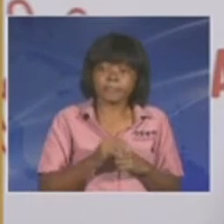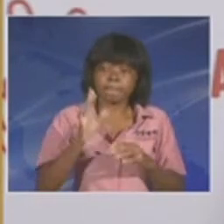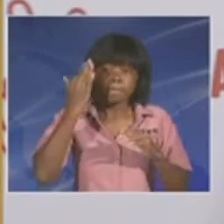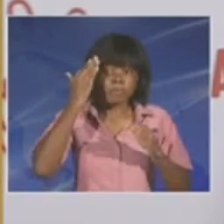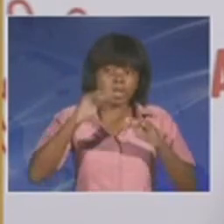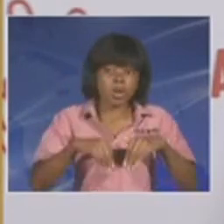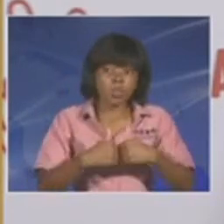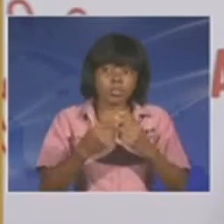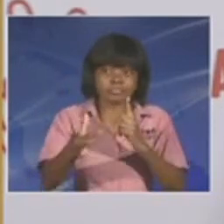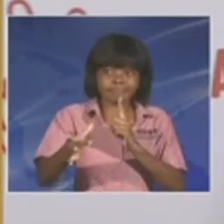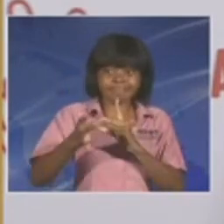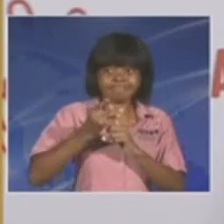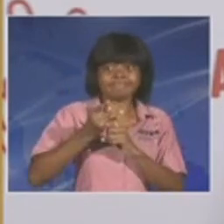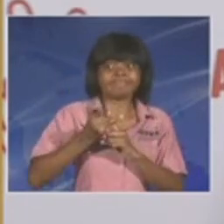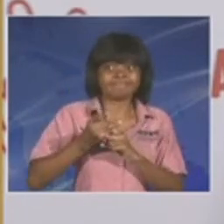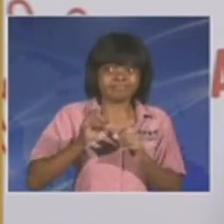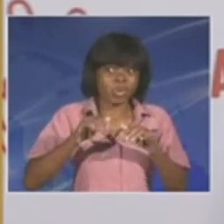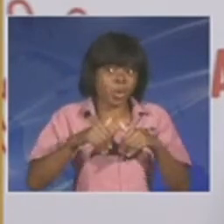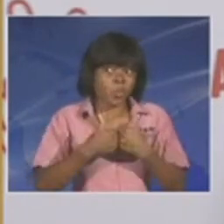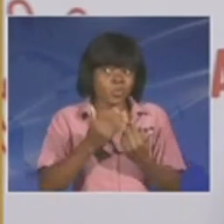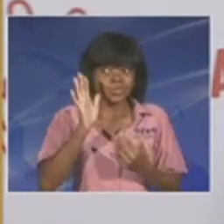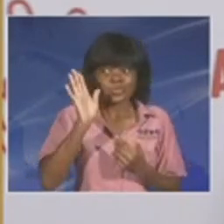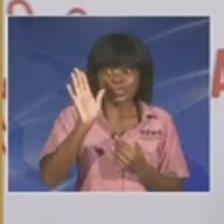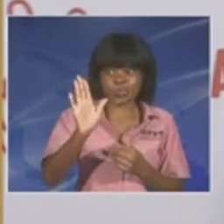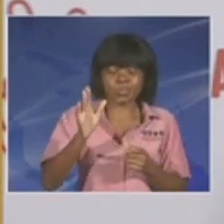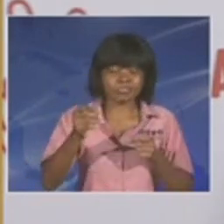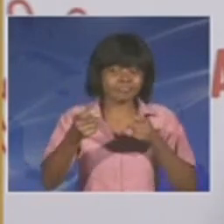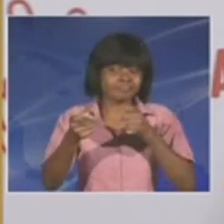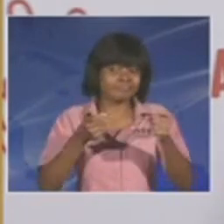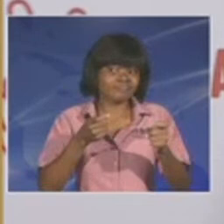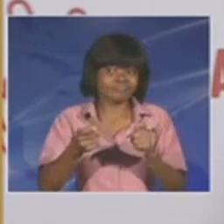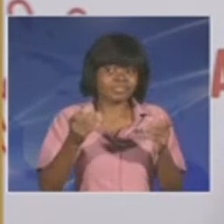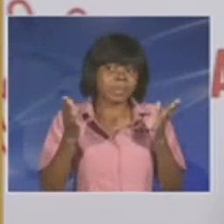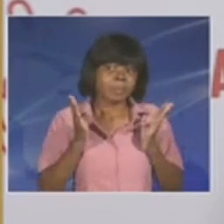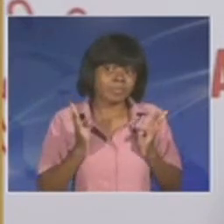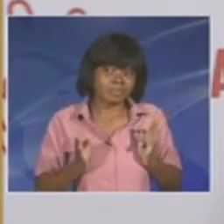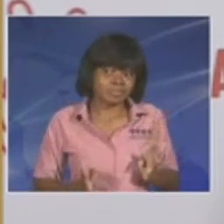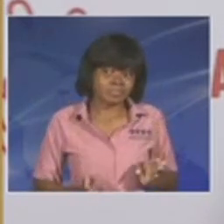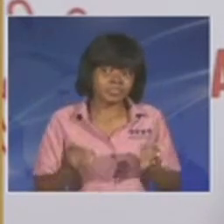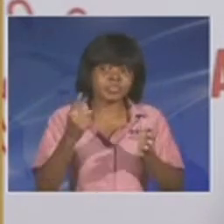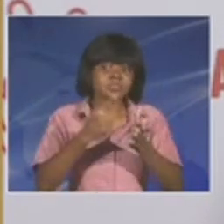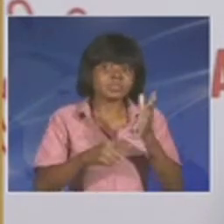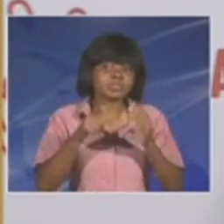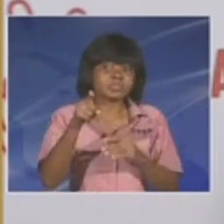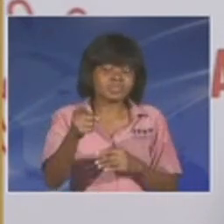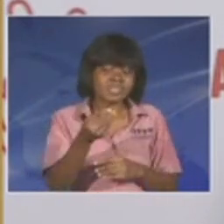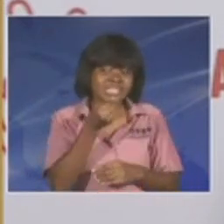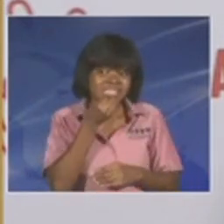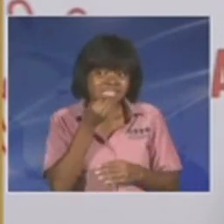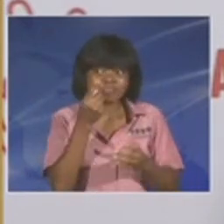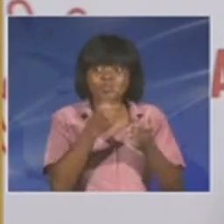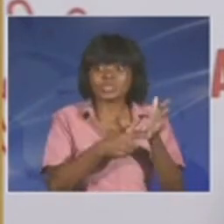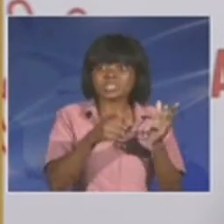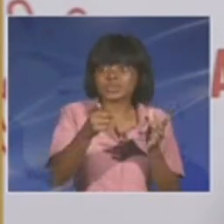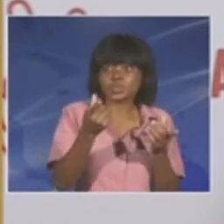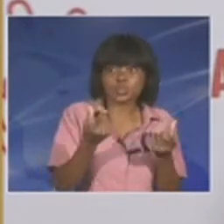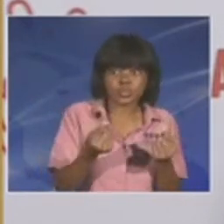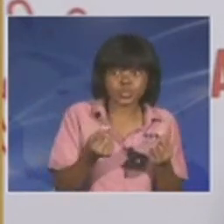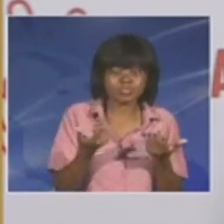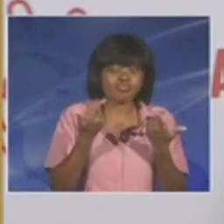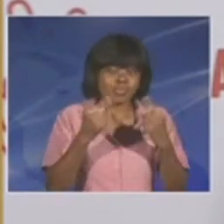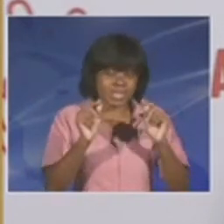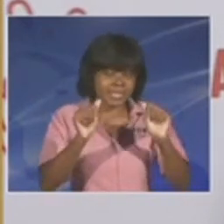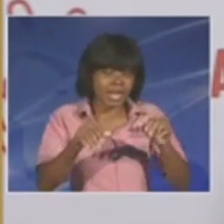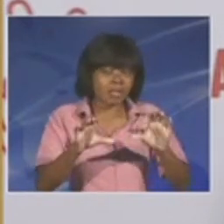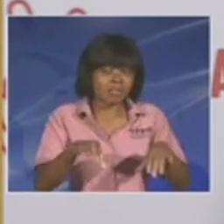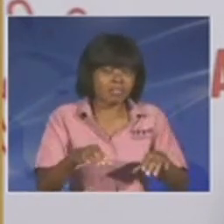that mean? That means we have the power to manage, and we have the power to even avoid getting these diseases in the first